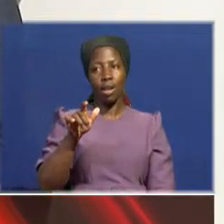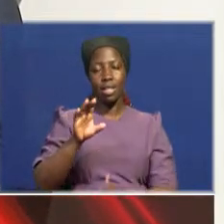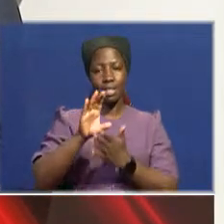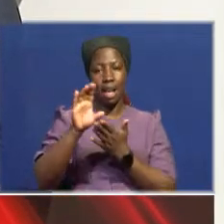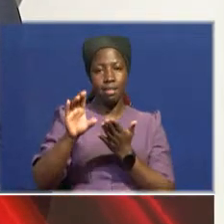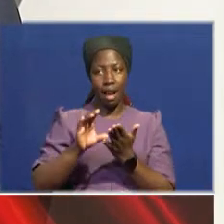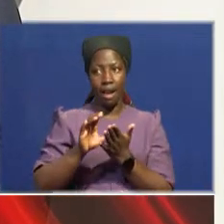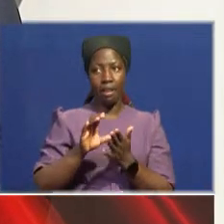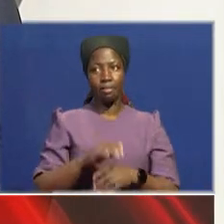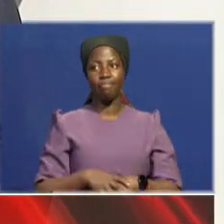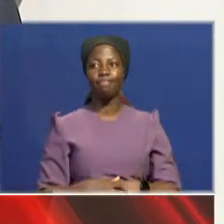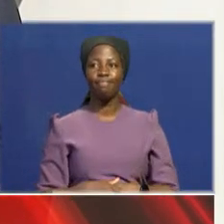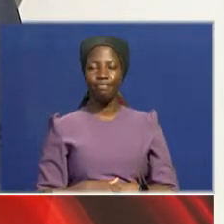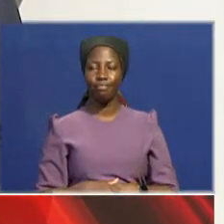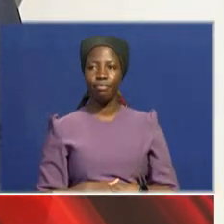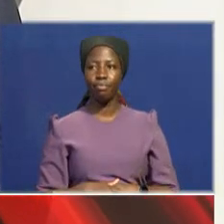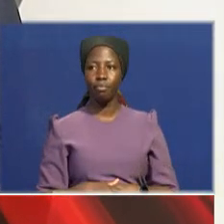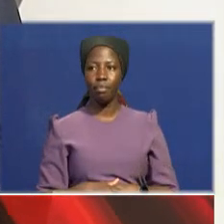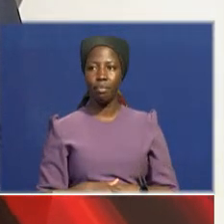But